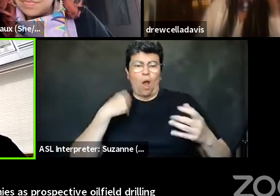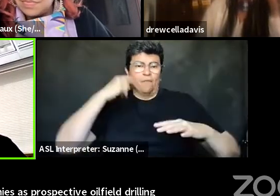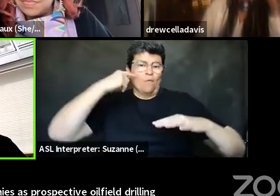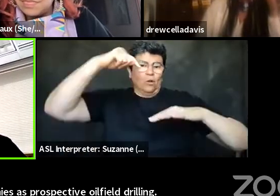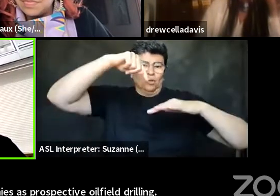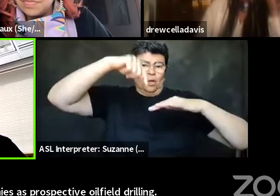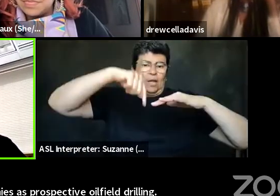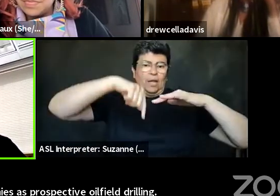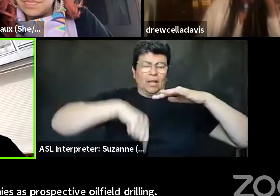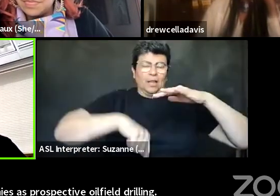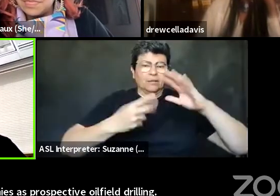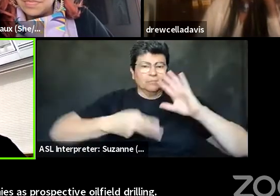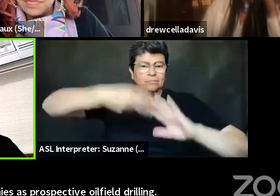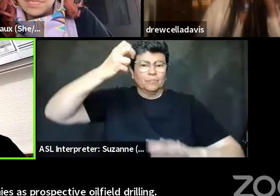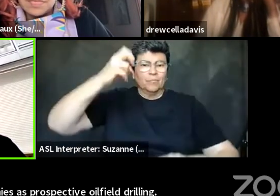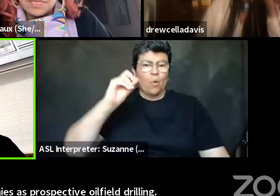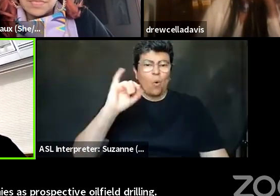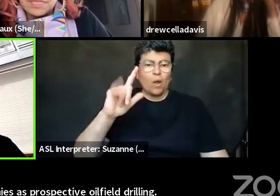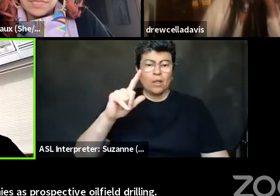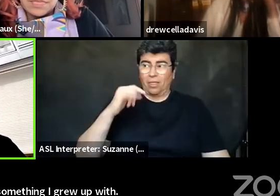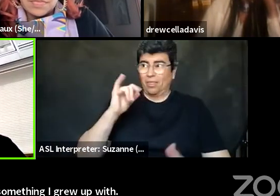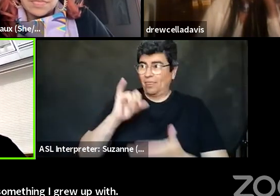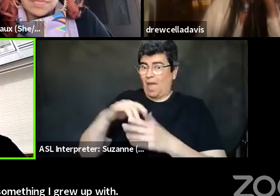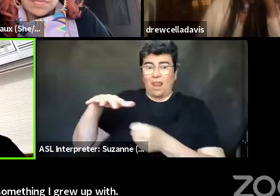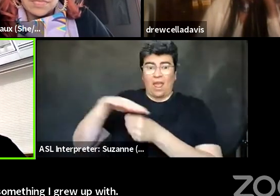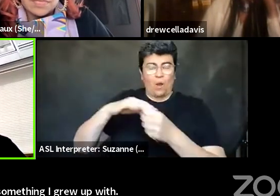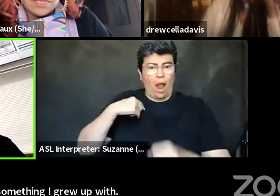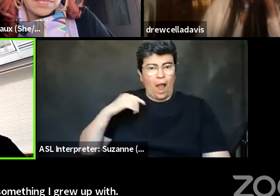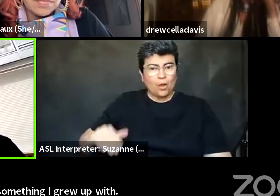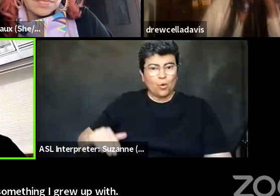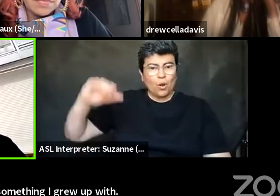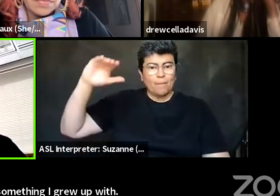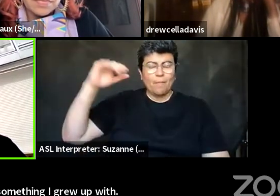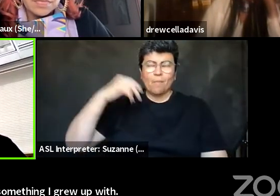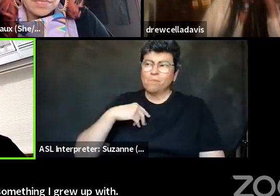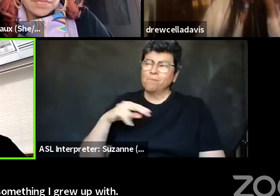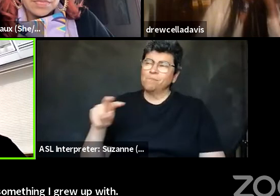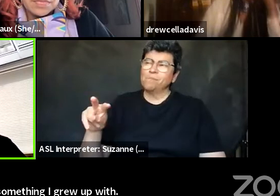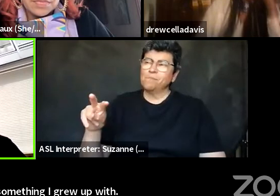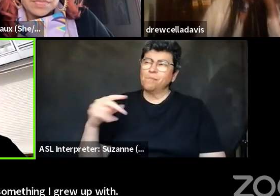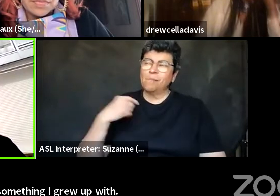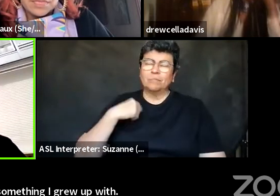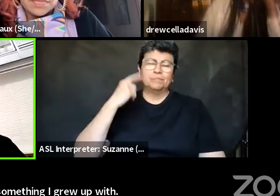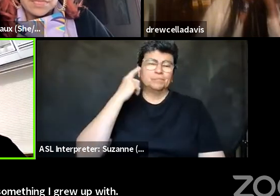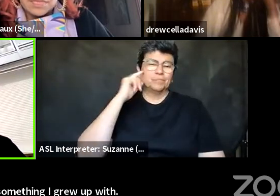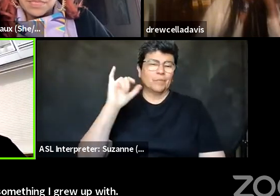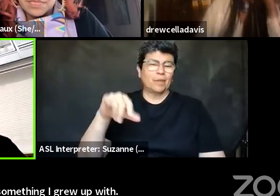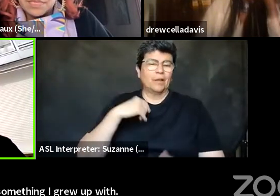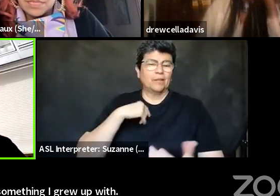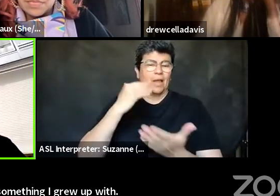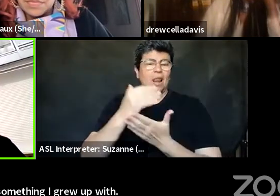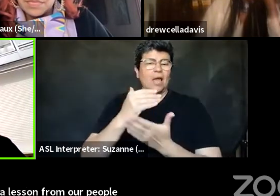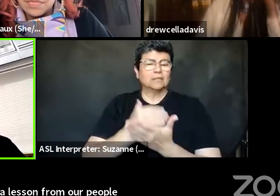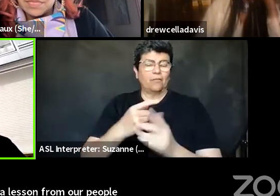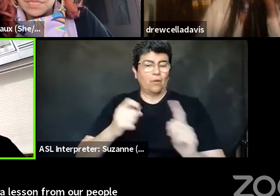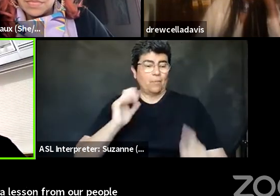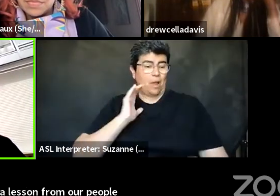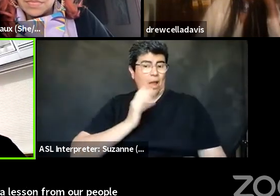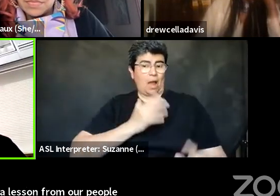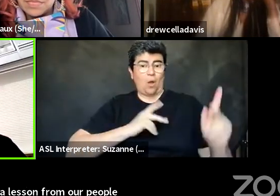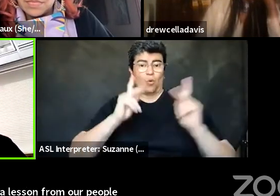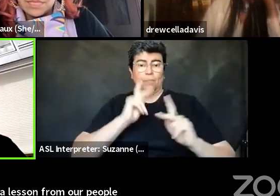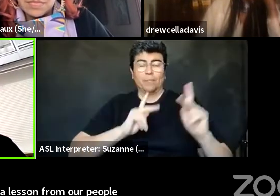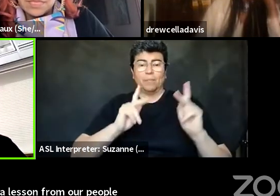something I grew up with. And I think it's a lesson from our people, the way